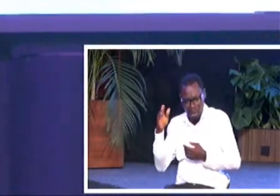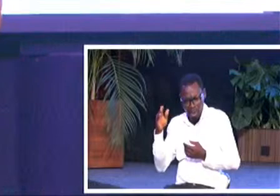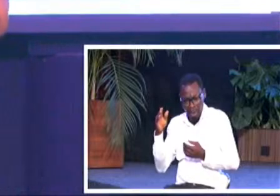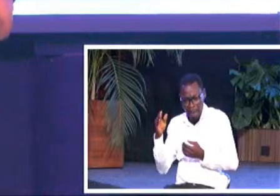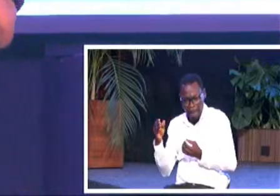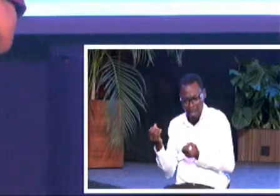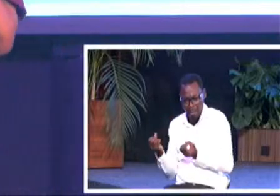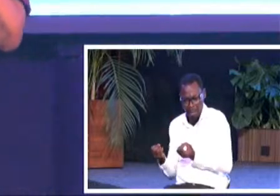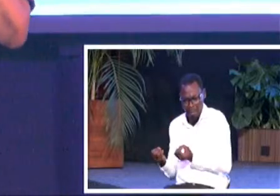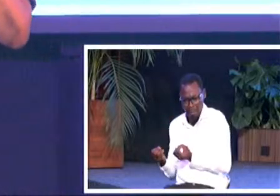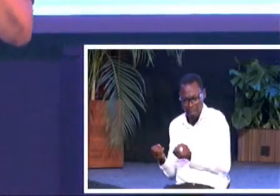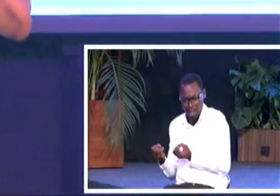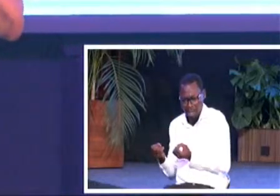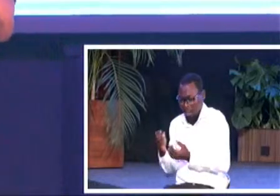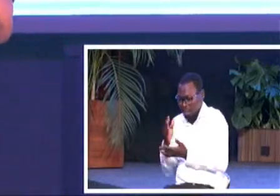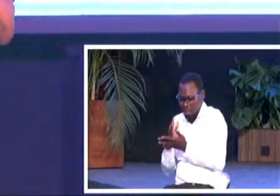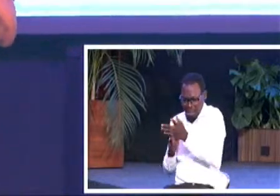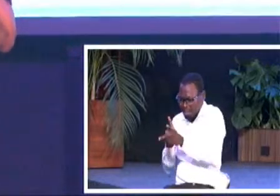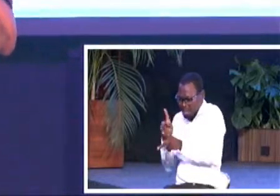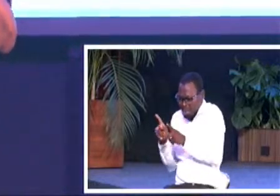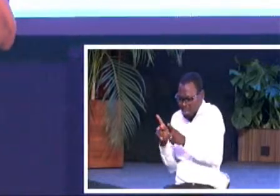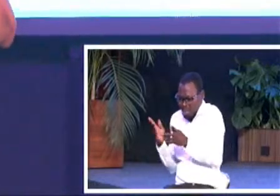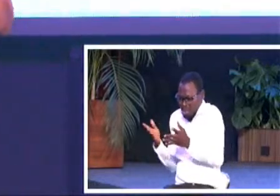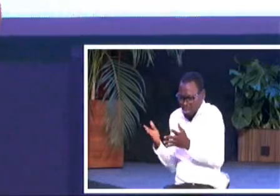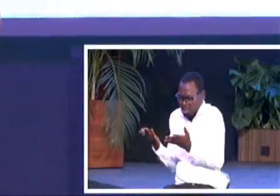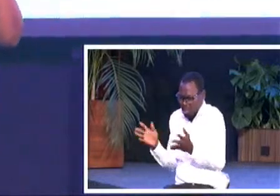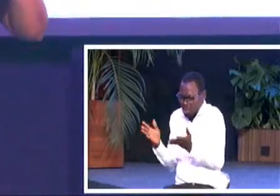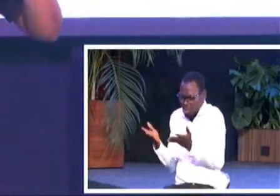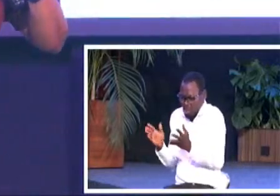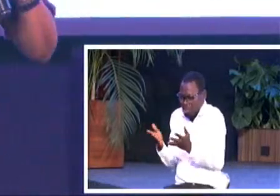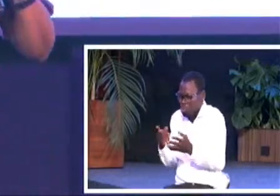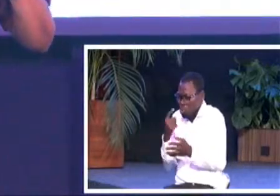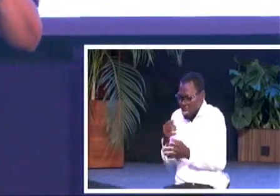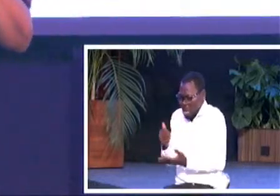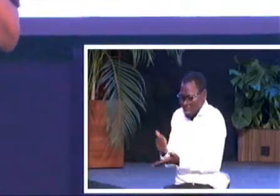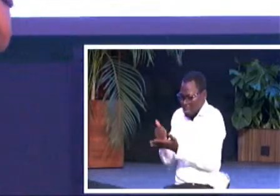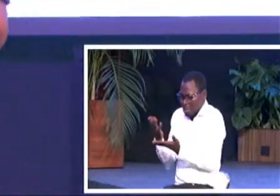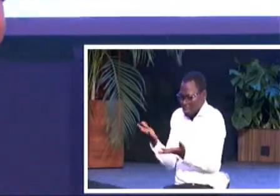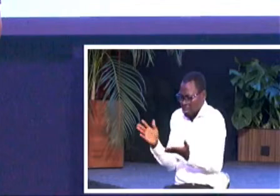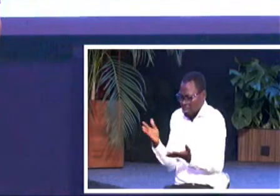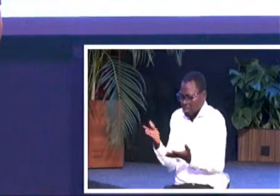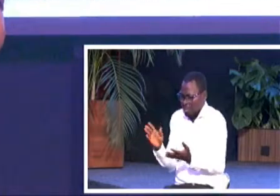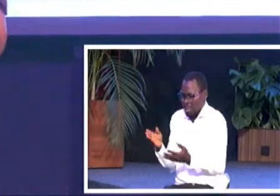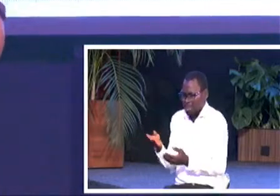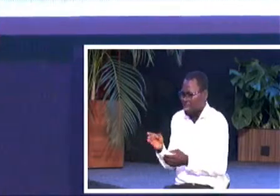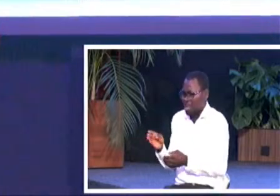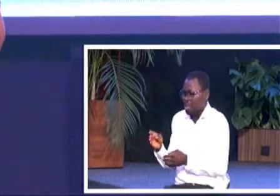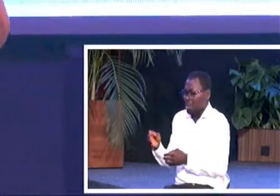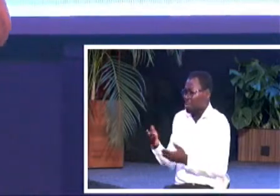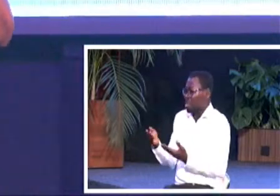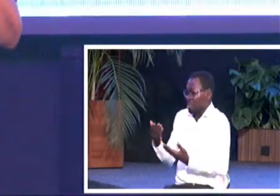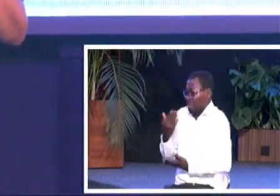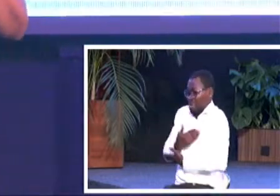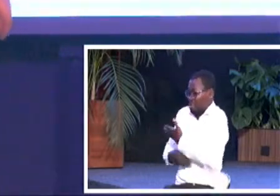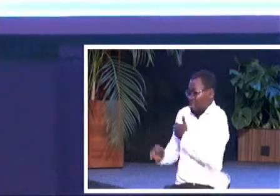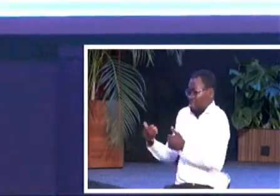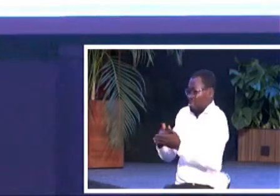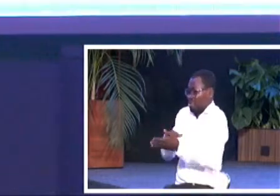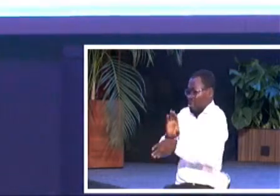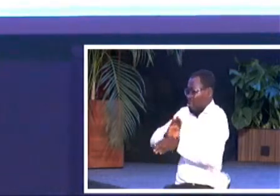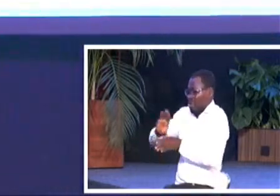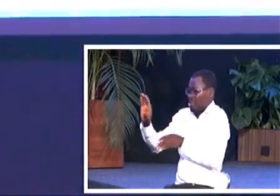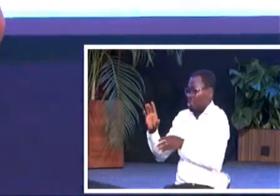influential influencer. I don't know who it is. You know, you people, you know. Me, I'm BBC. So the